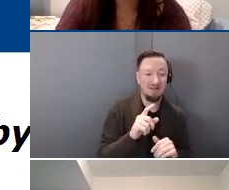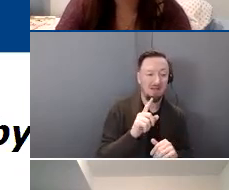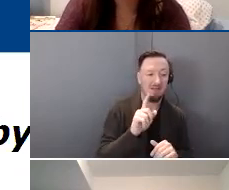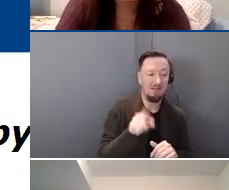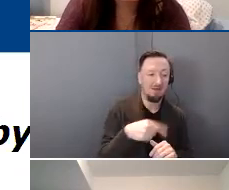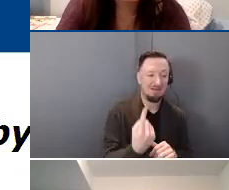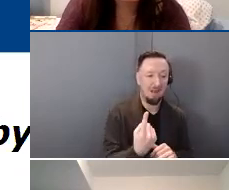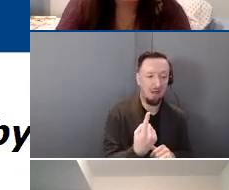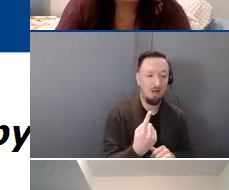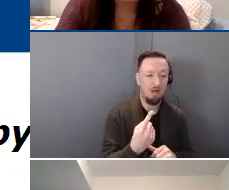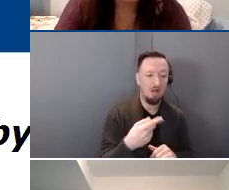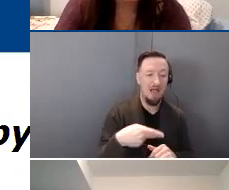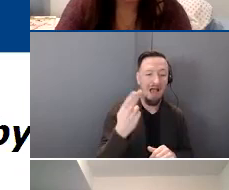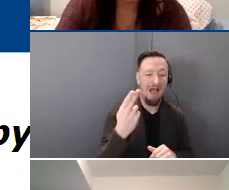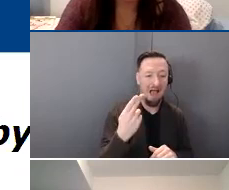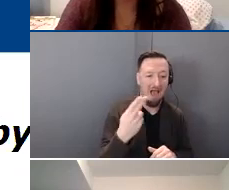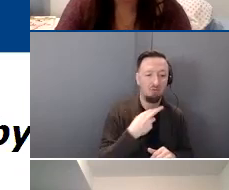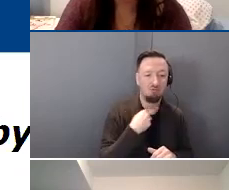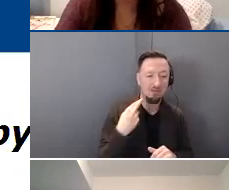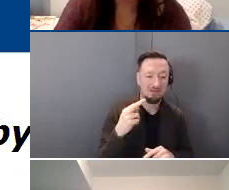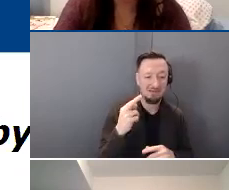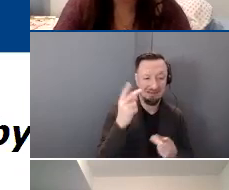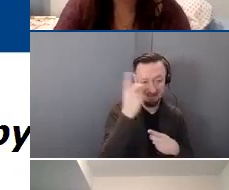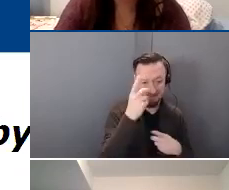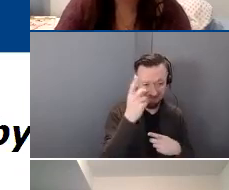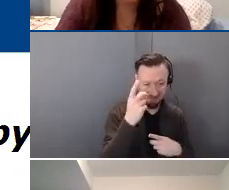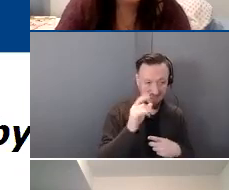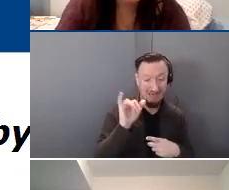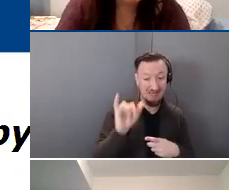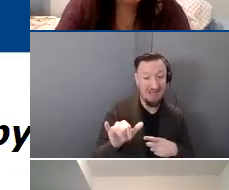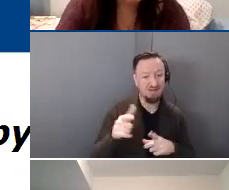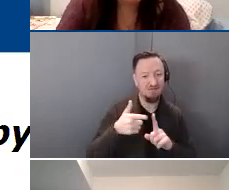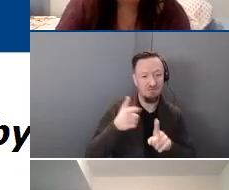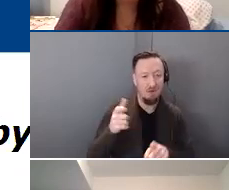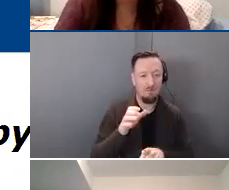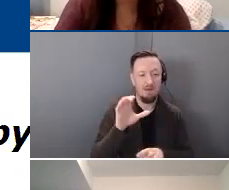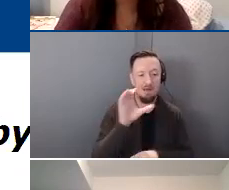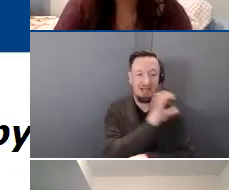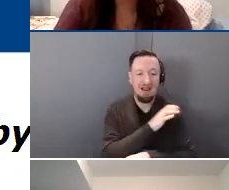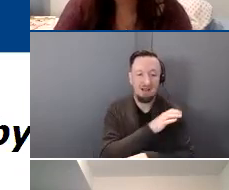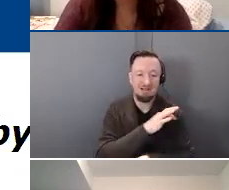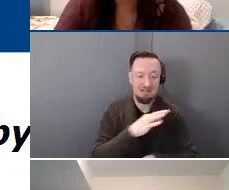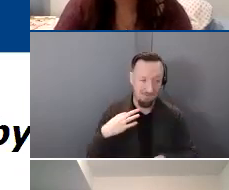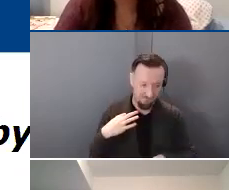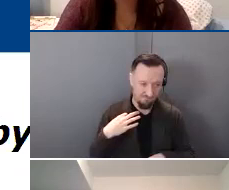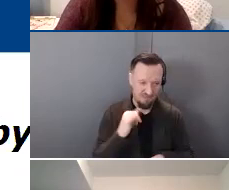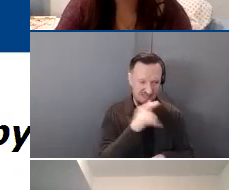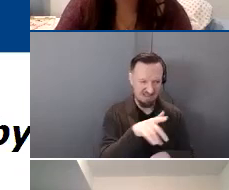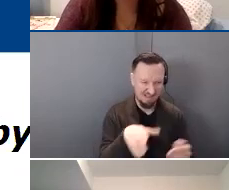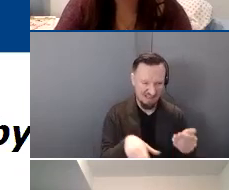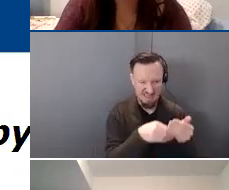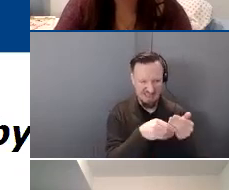it's performed by clinical staff and not actually a physician. And again, we have our add-on code there for the